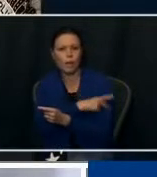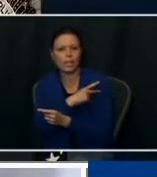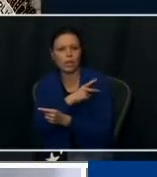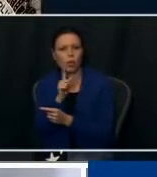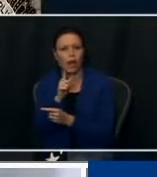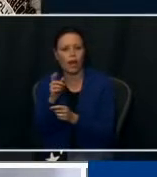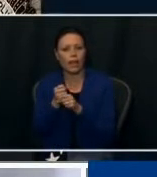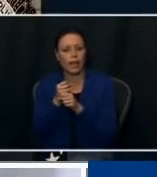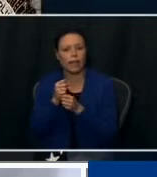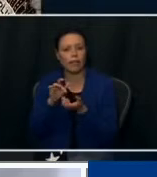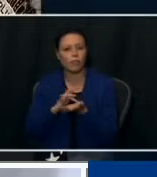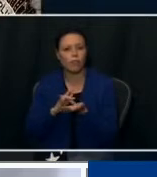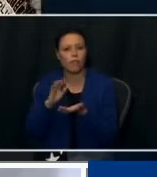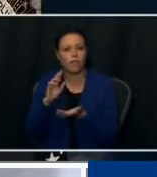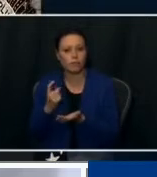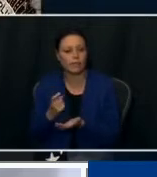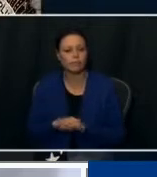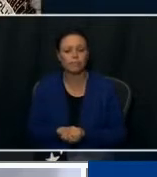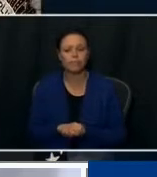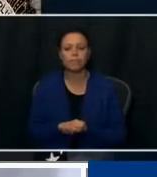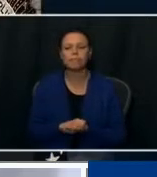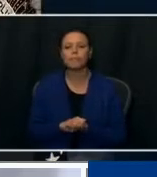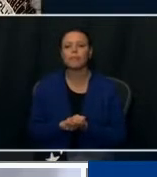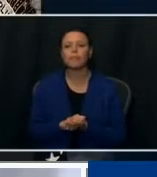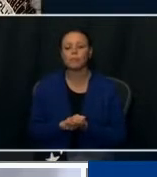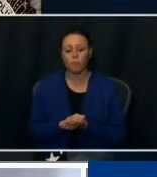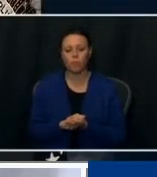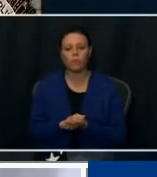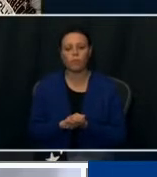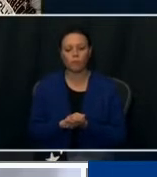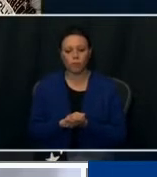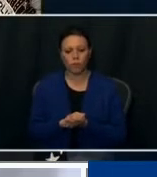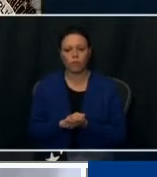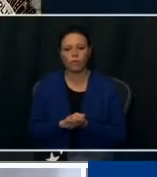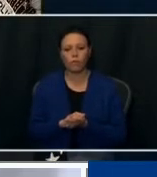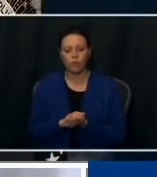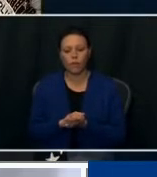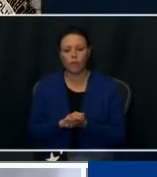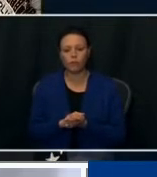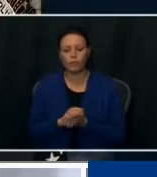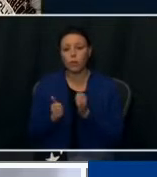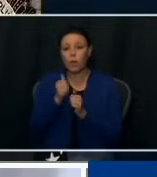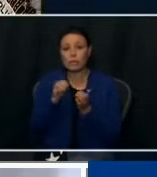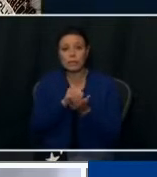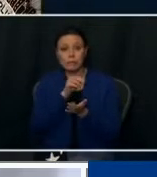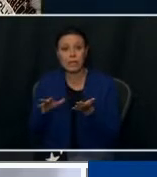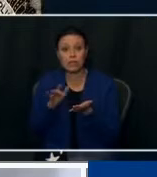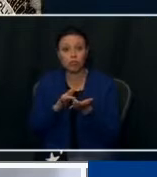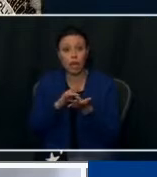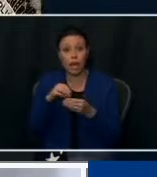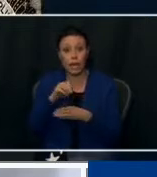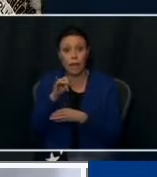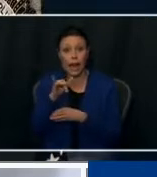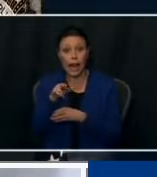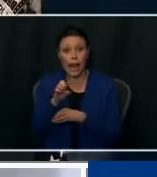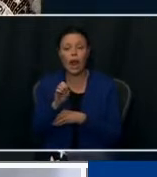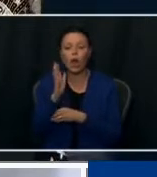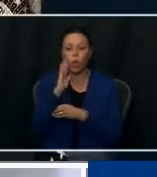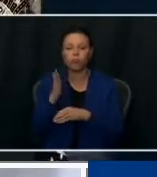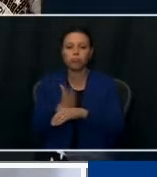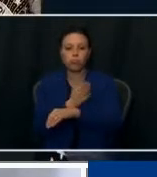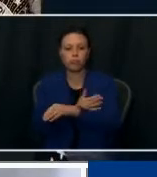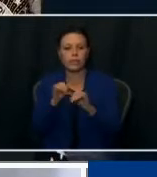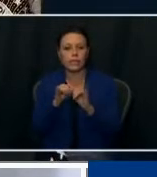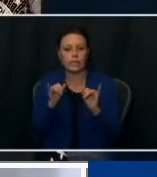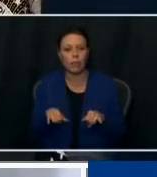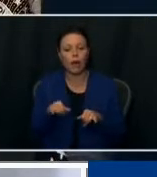pharmacy counter we're bringing negotiation to the way we pay for the most costly drugs in Medicare fixing a system where the